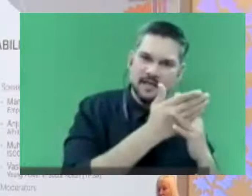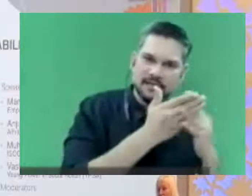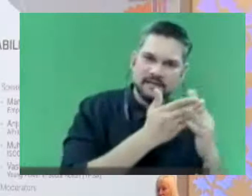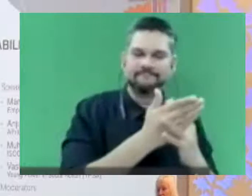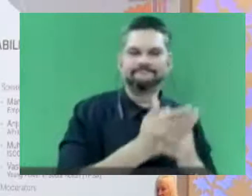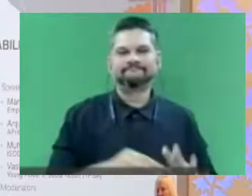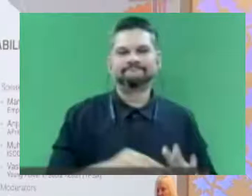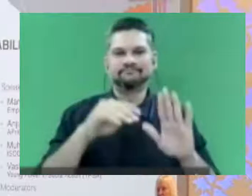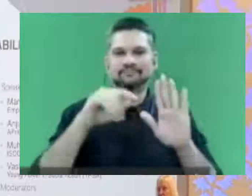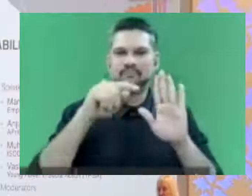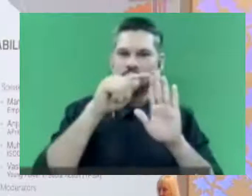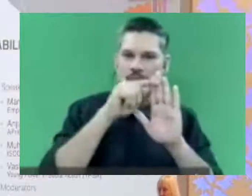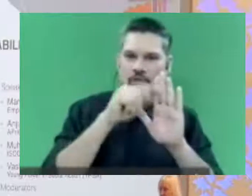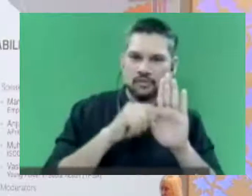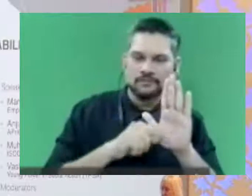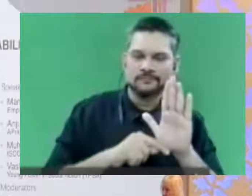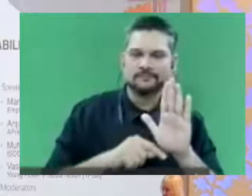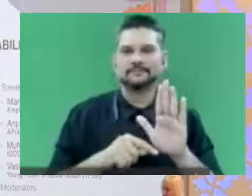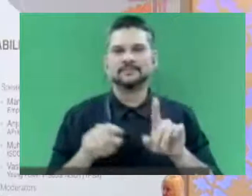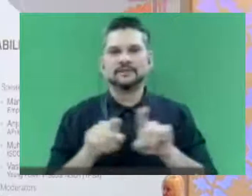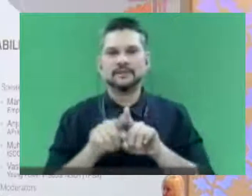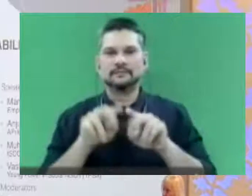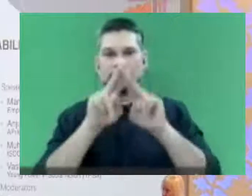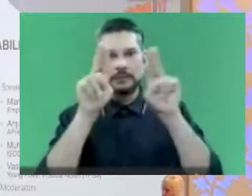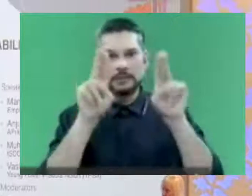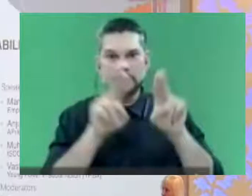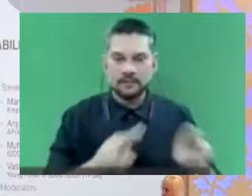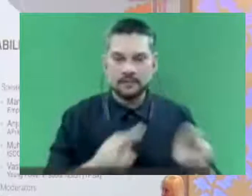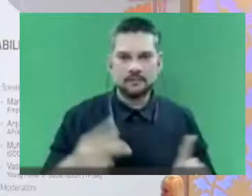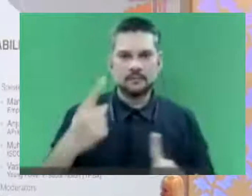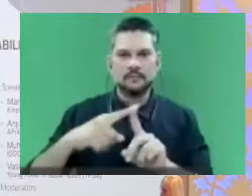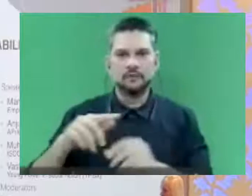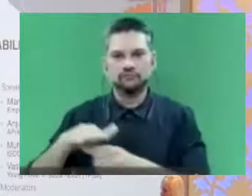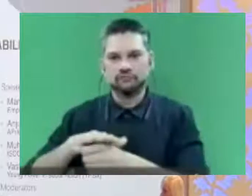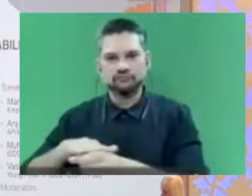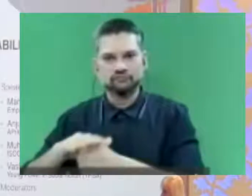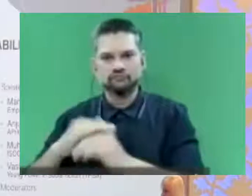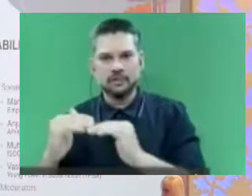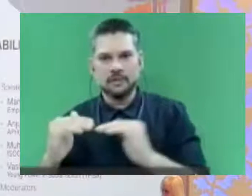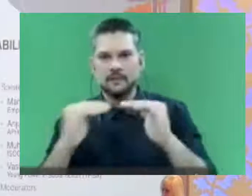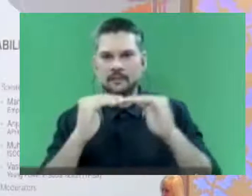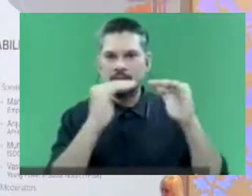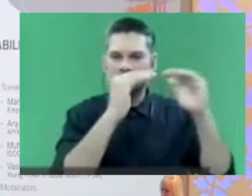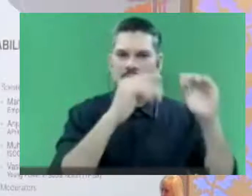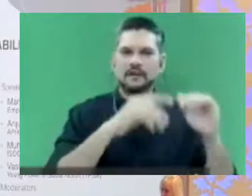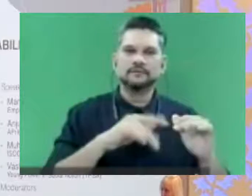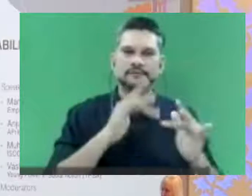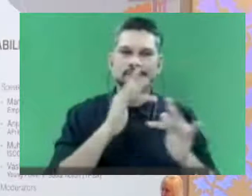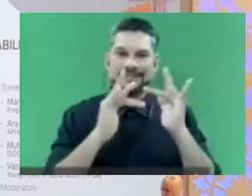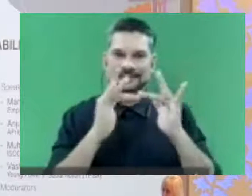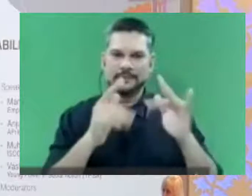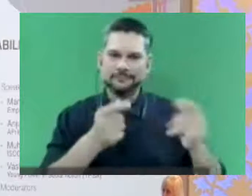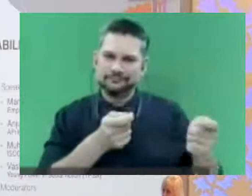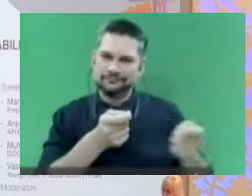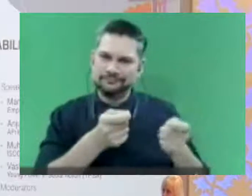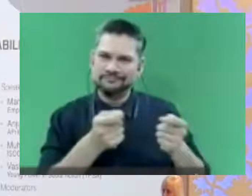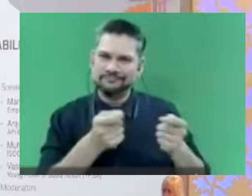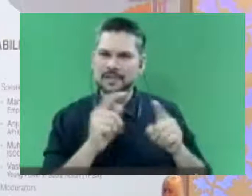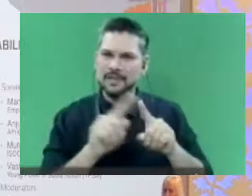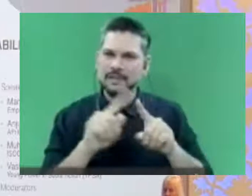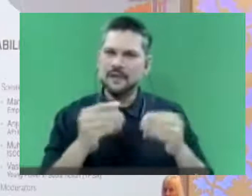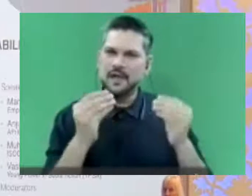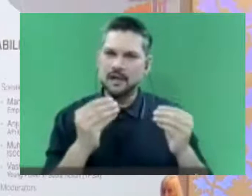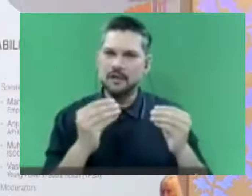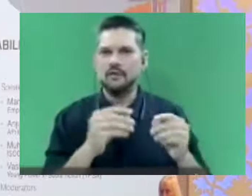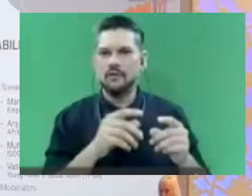on the international and the regional level with internet governance and where it fits together. And the idea is